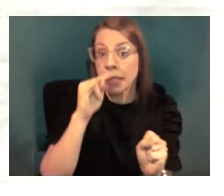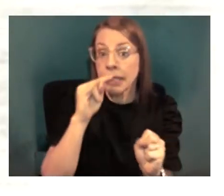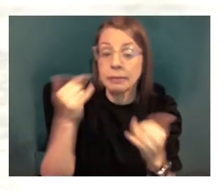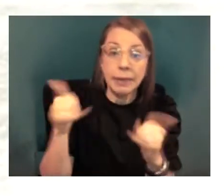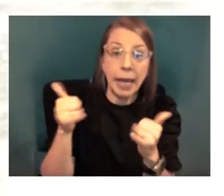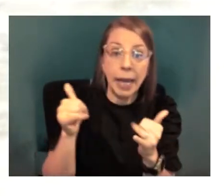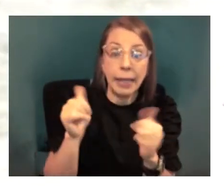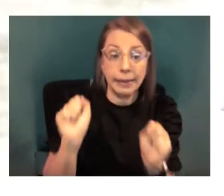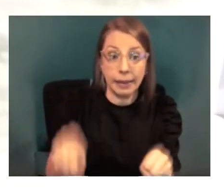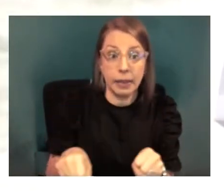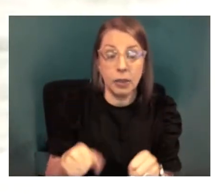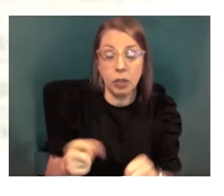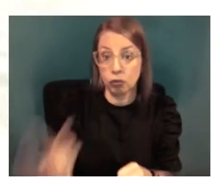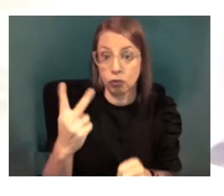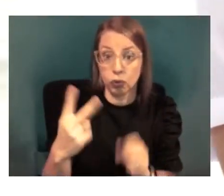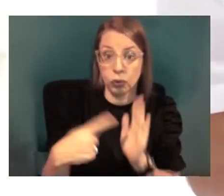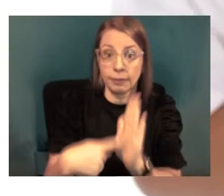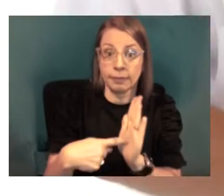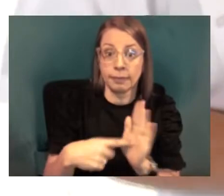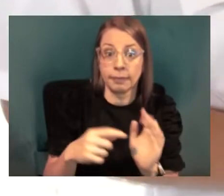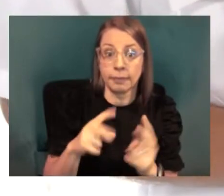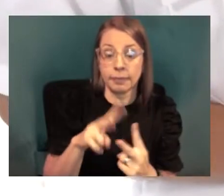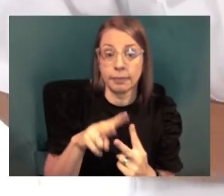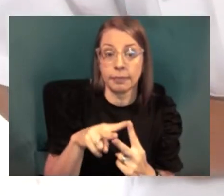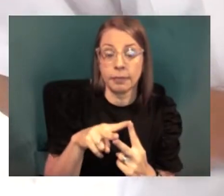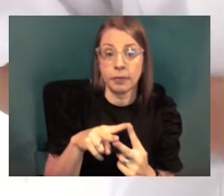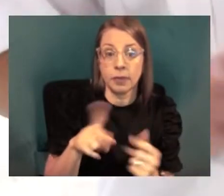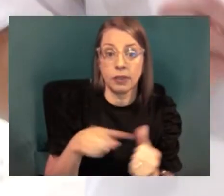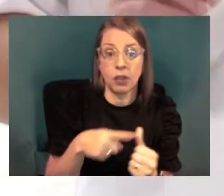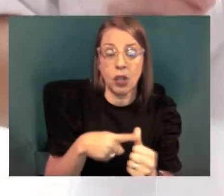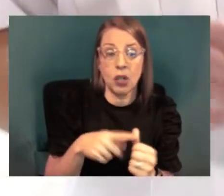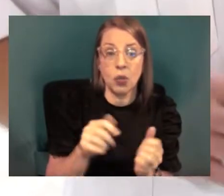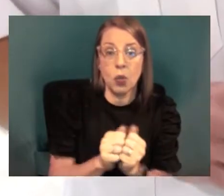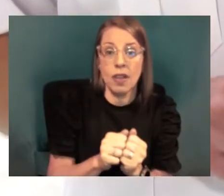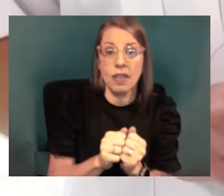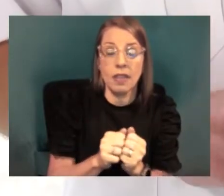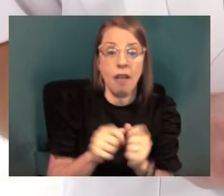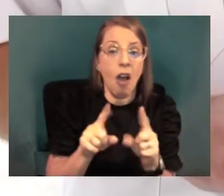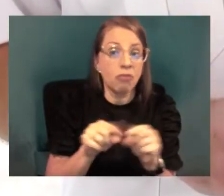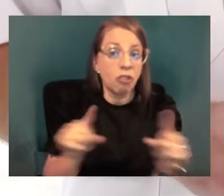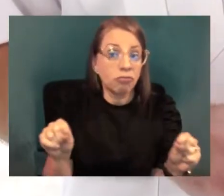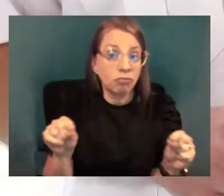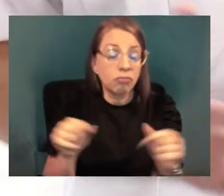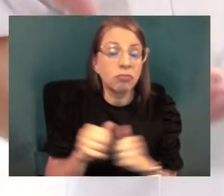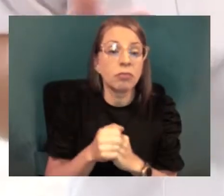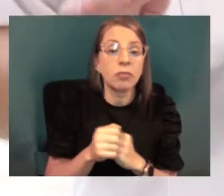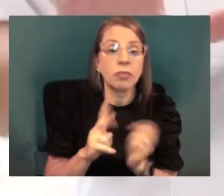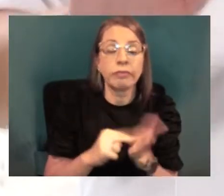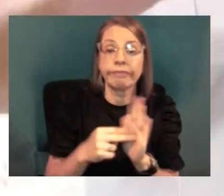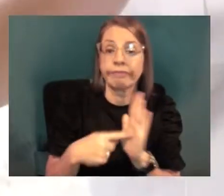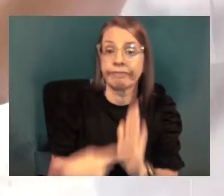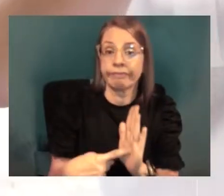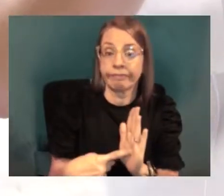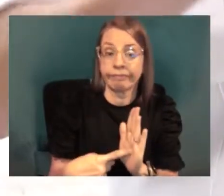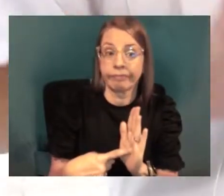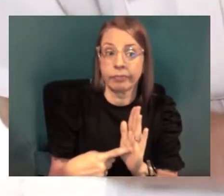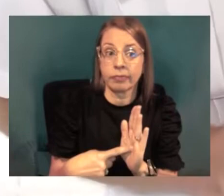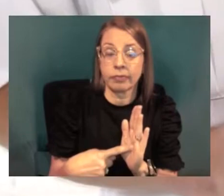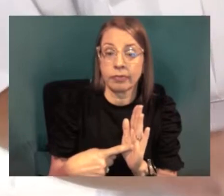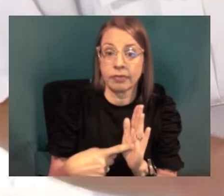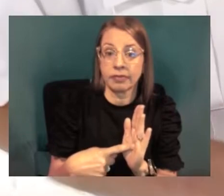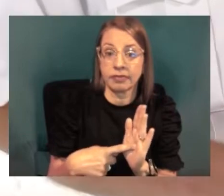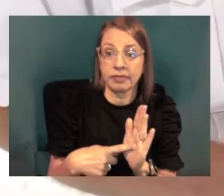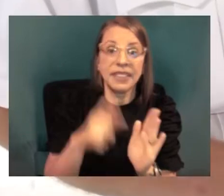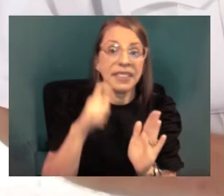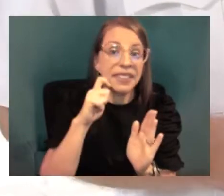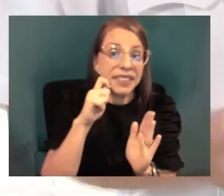2 demonstrations. The first will be with a hot dog here that's meant to simulate the flesh of your skin or maybe a